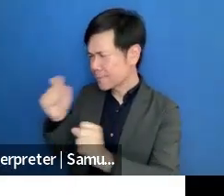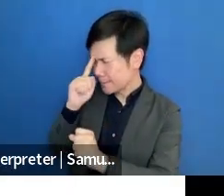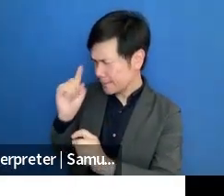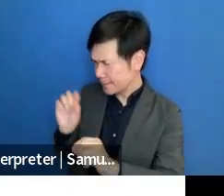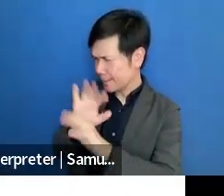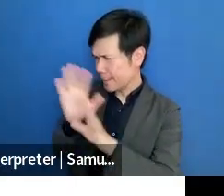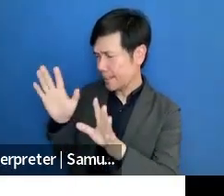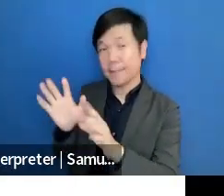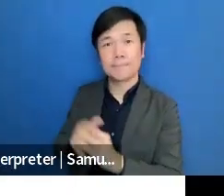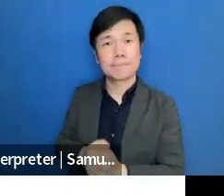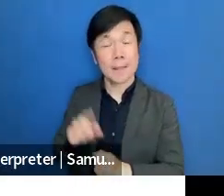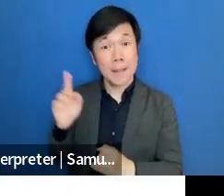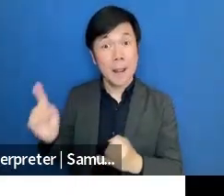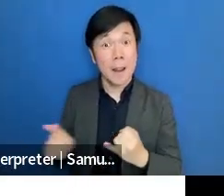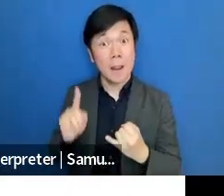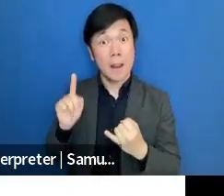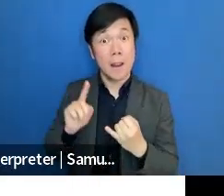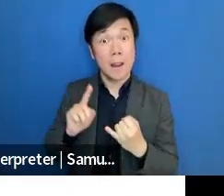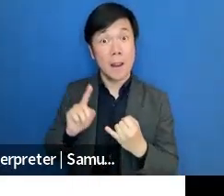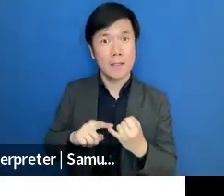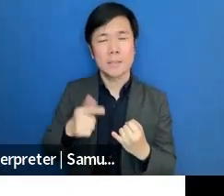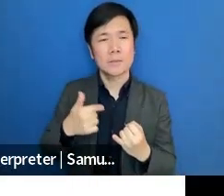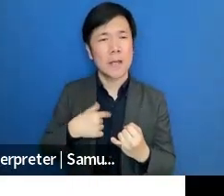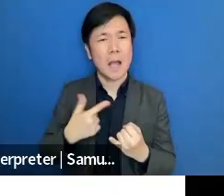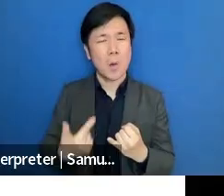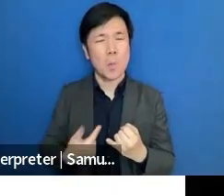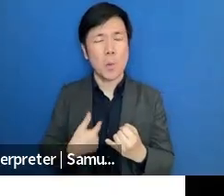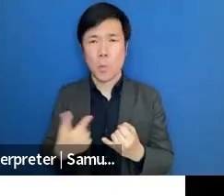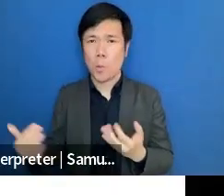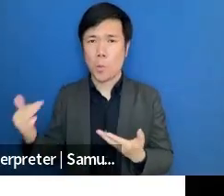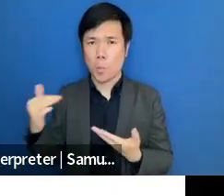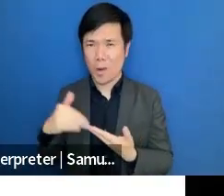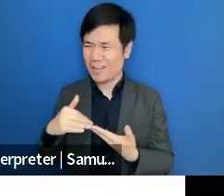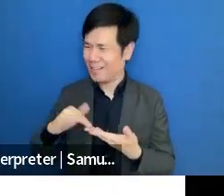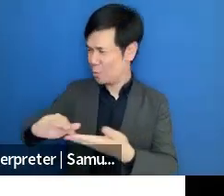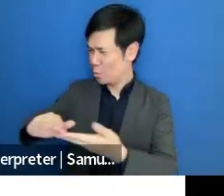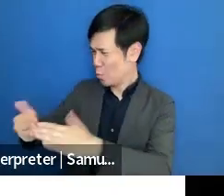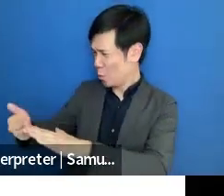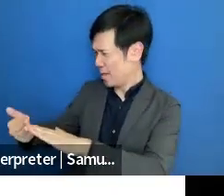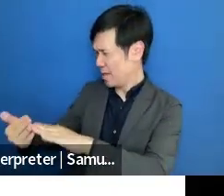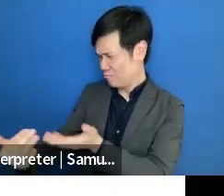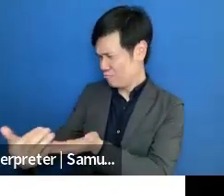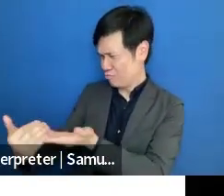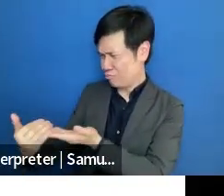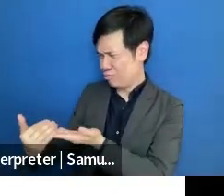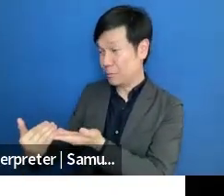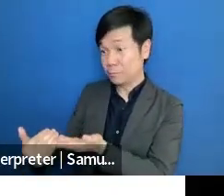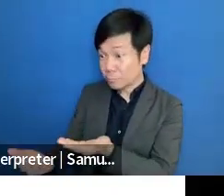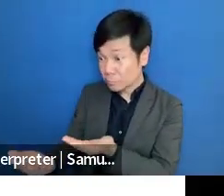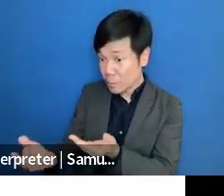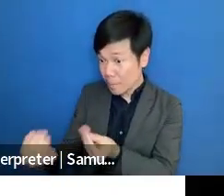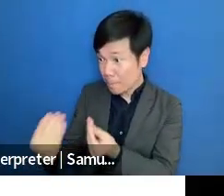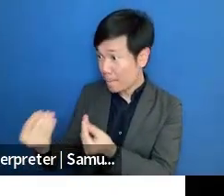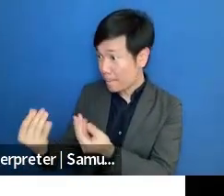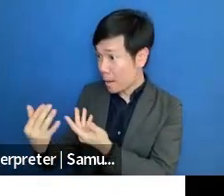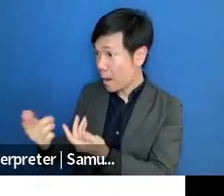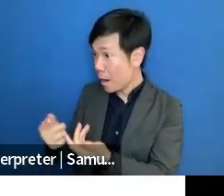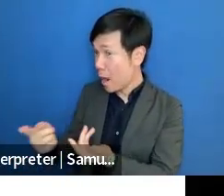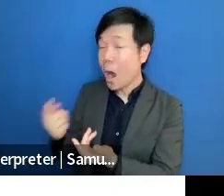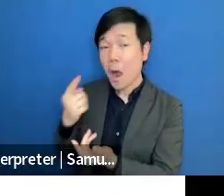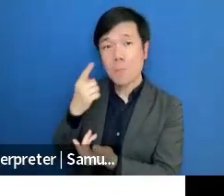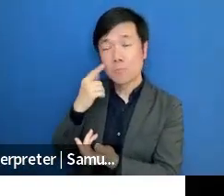to the last challenge was to strengthen our work with grassroots actors. So to engage partners that have a